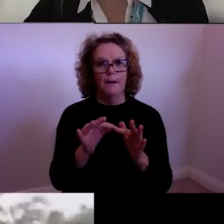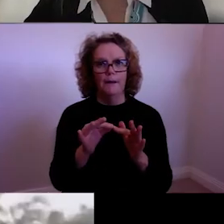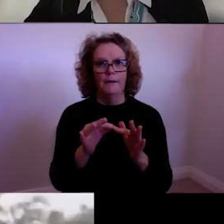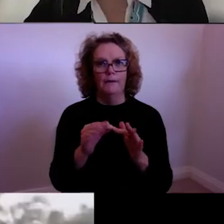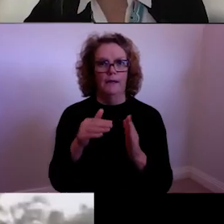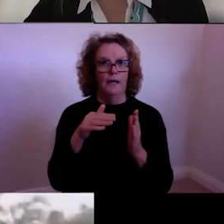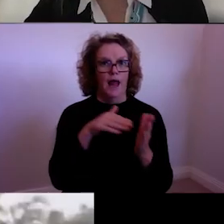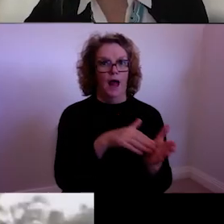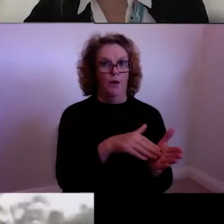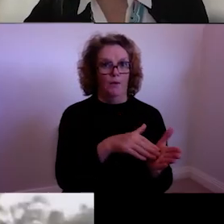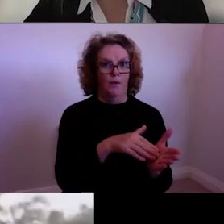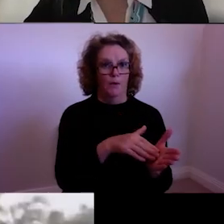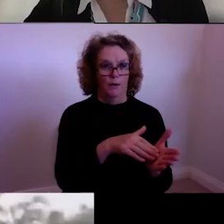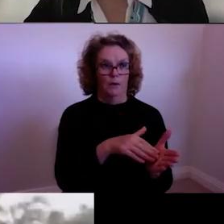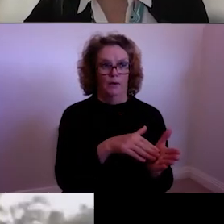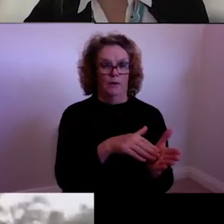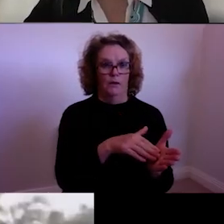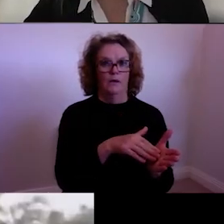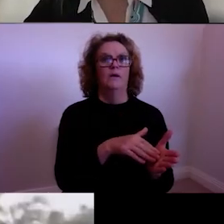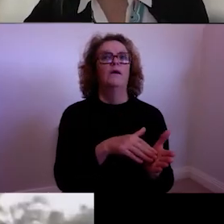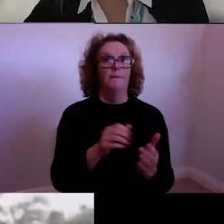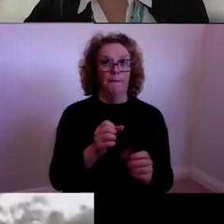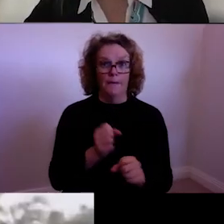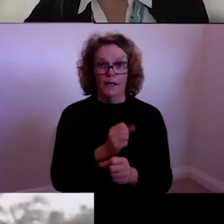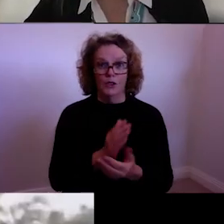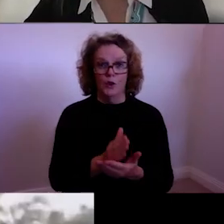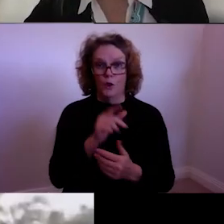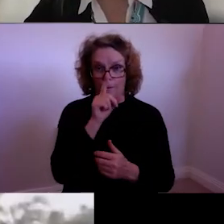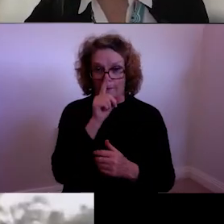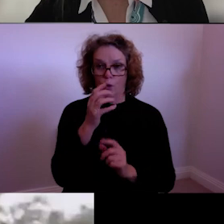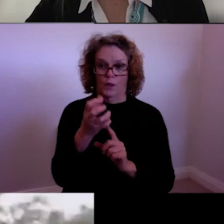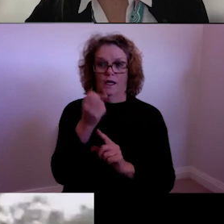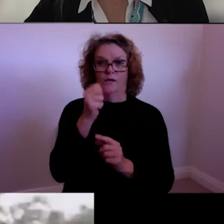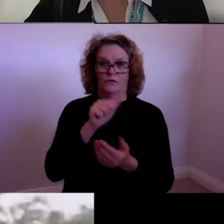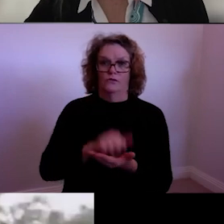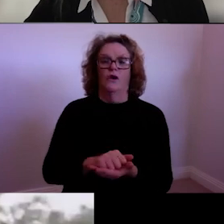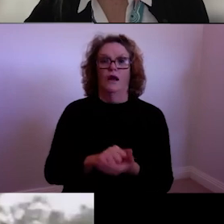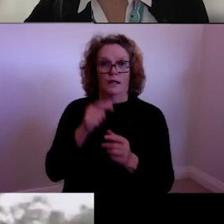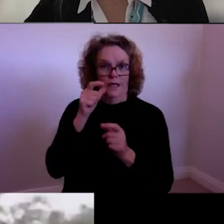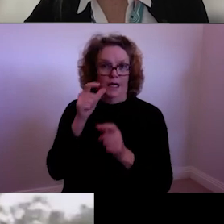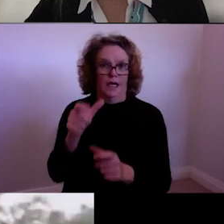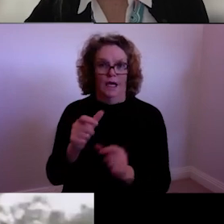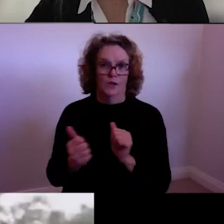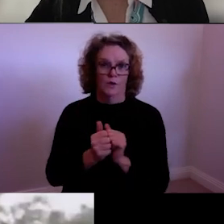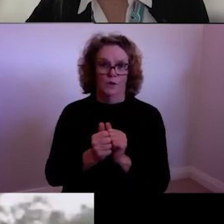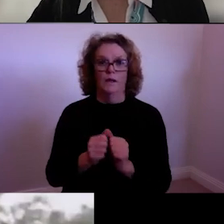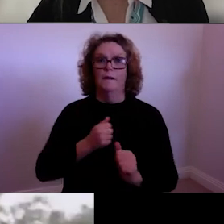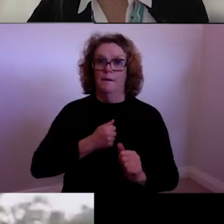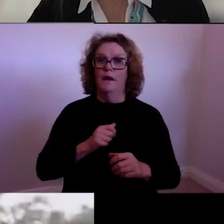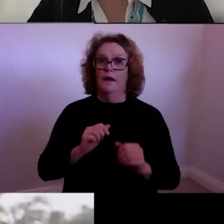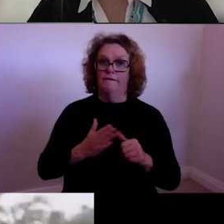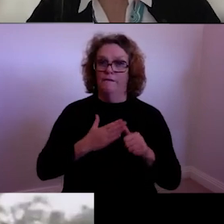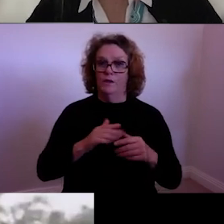make sure people get the right care. And so my first question is, what does a